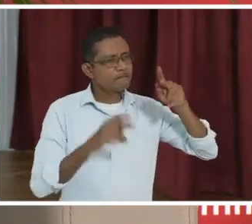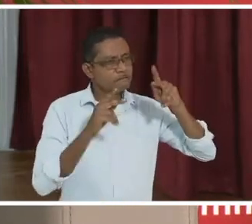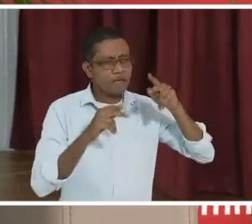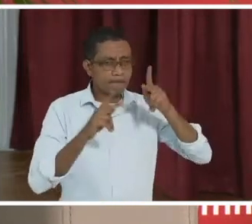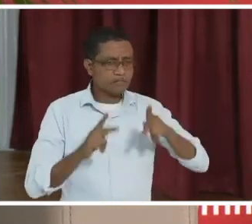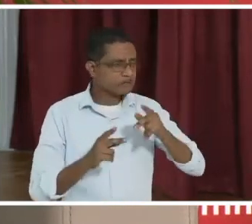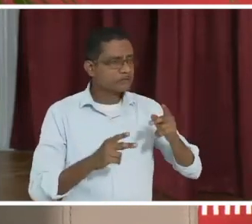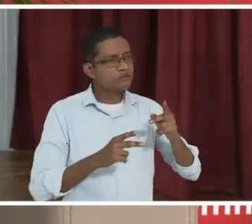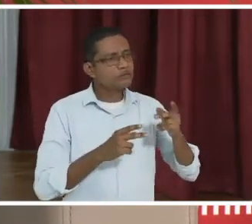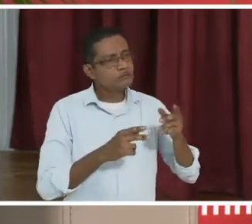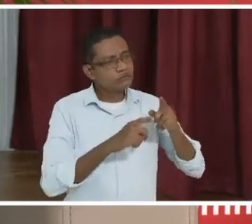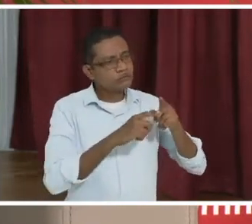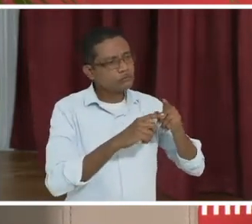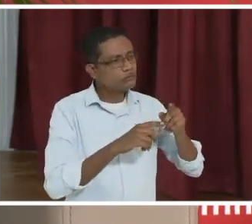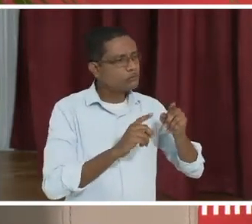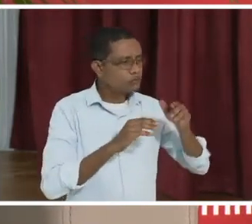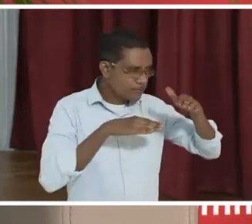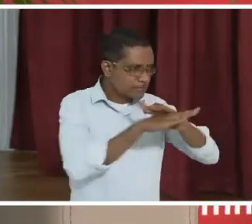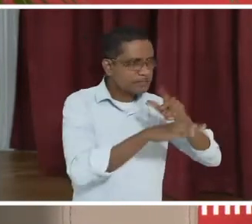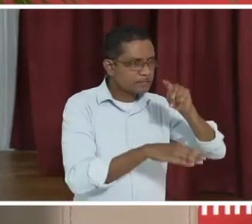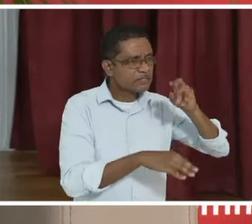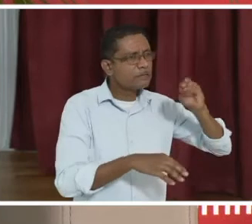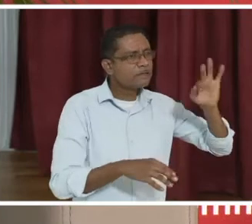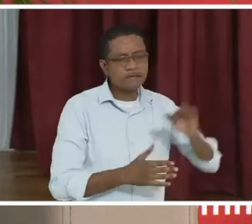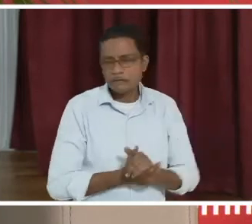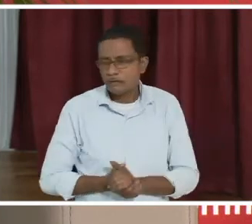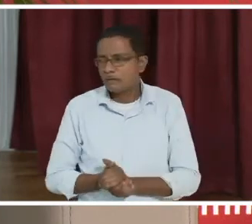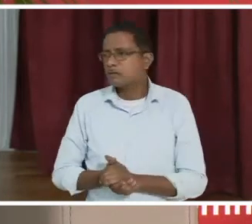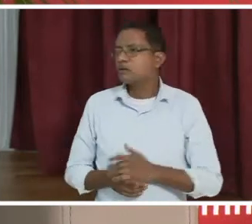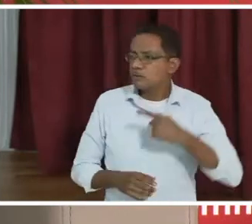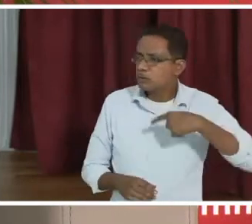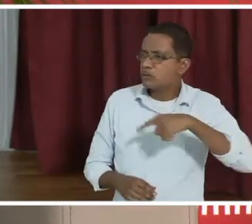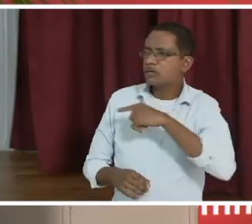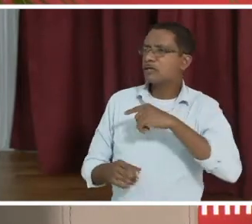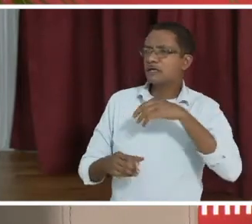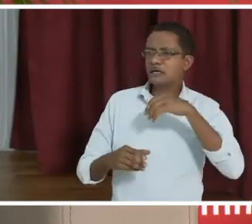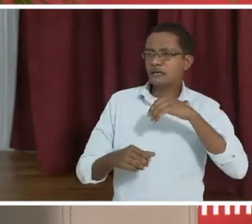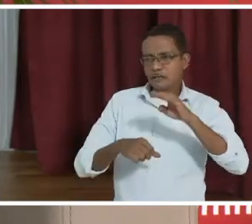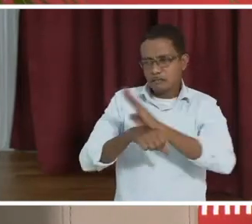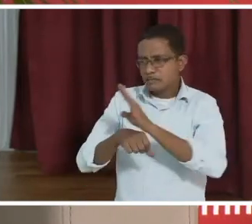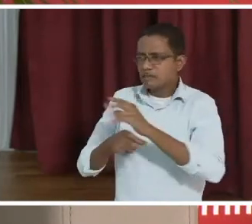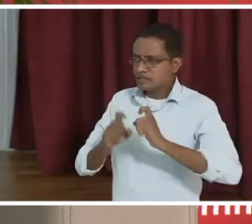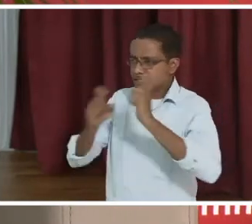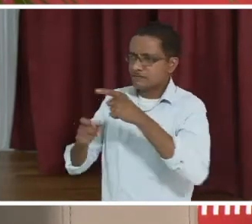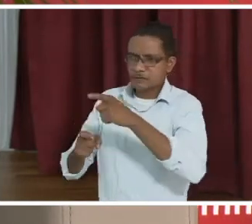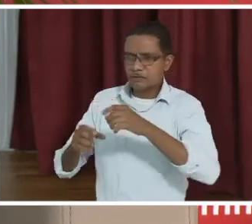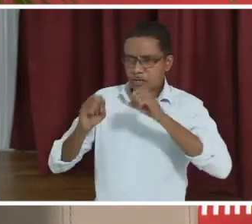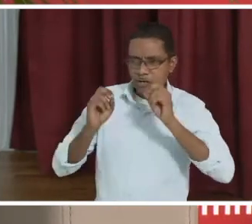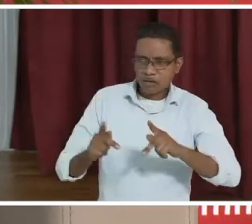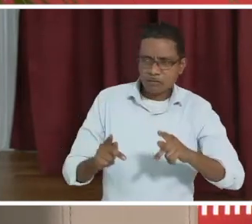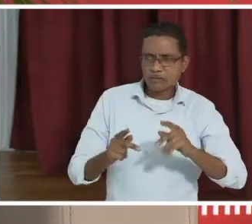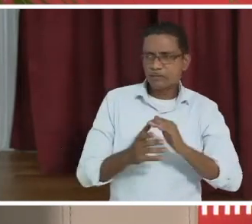your situation individually, as you said. We are in the business of giving you the opportunity to have a